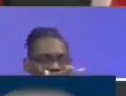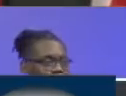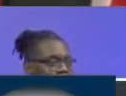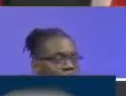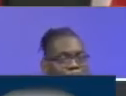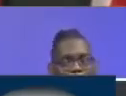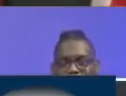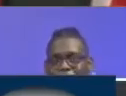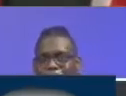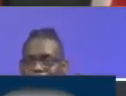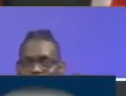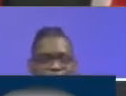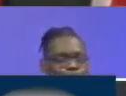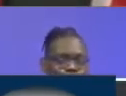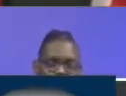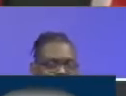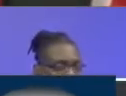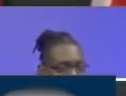of 2021.